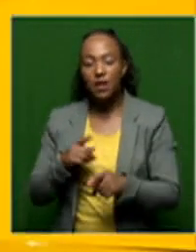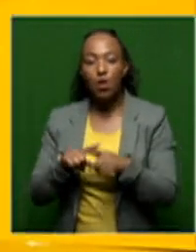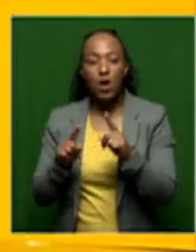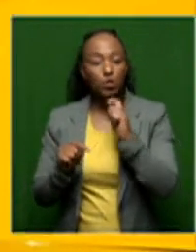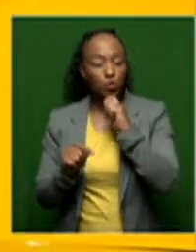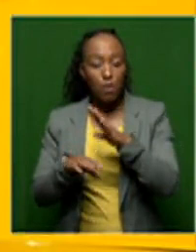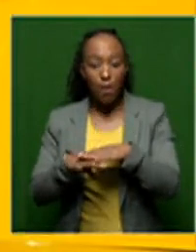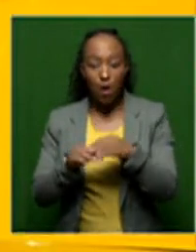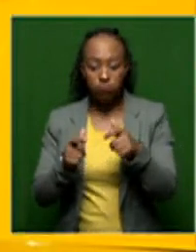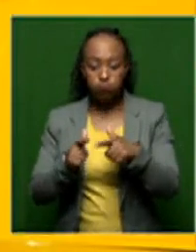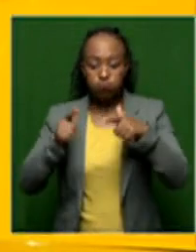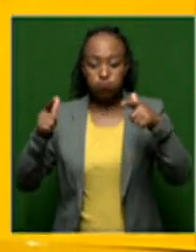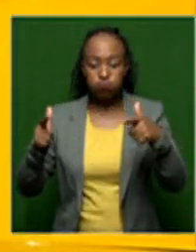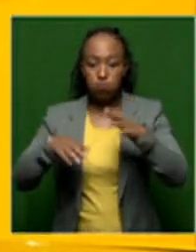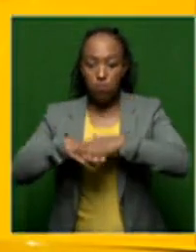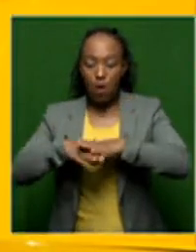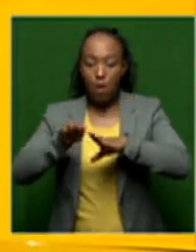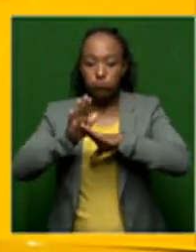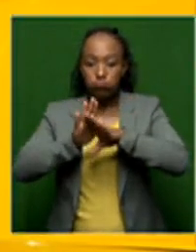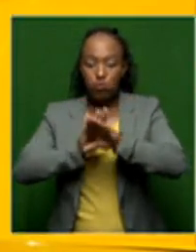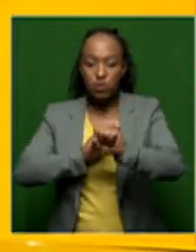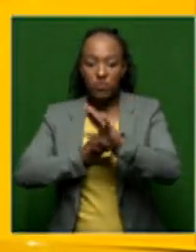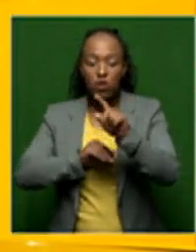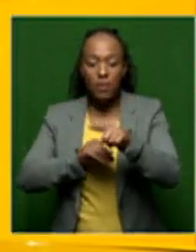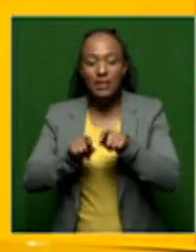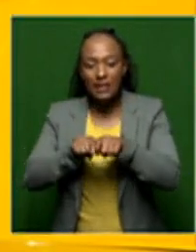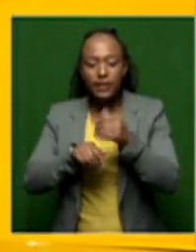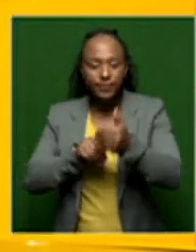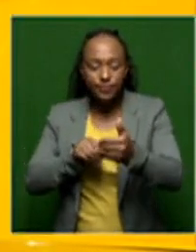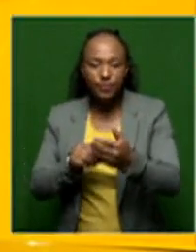the increase in South Africa and we need to test regularly. All right, let's take a break. Oh, no.